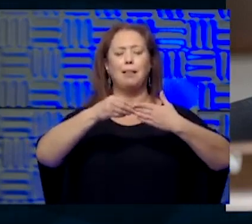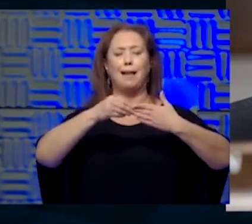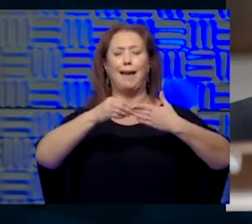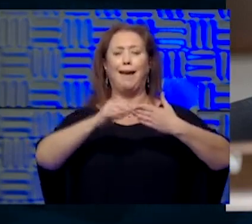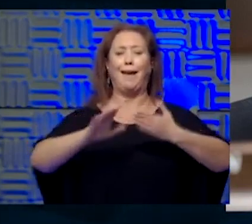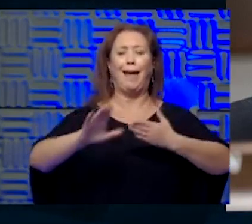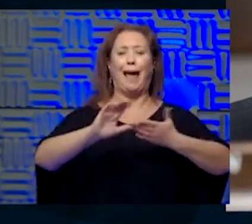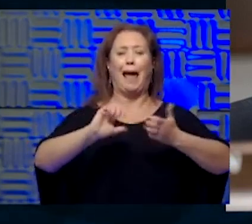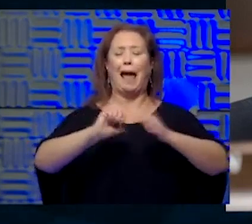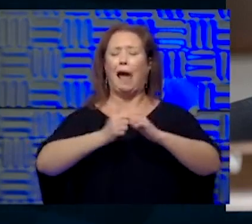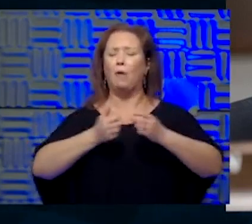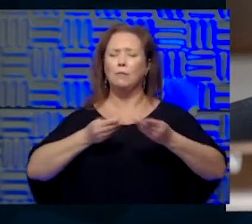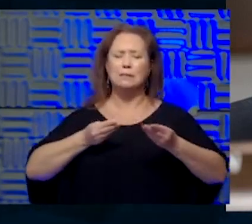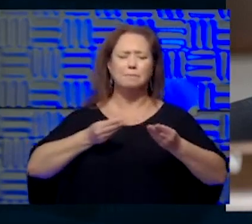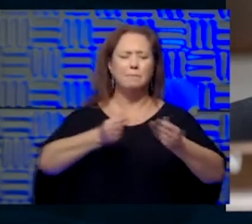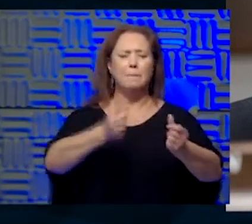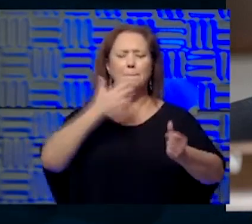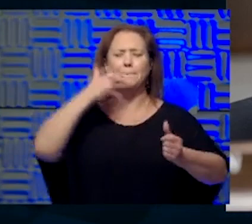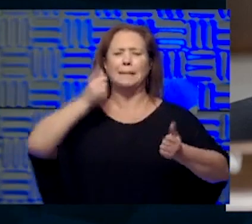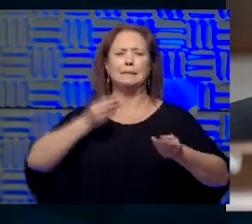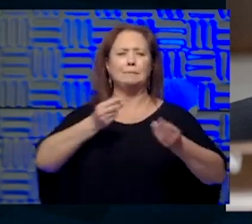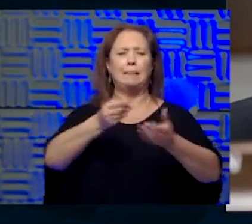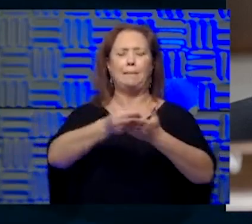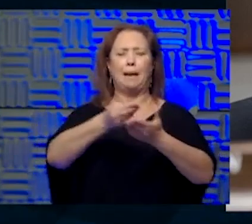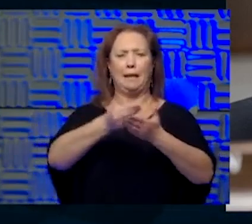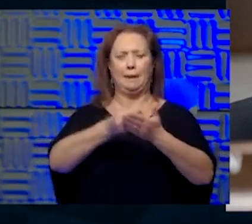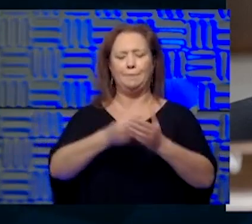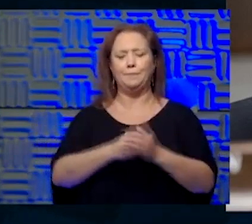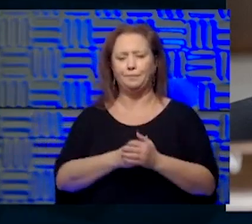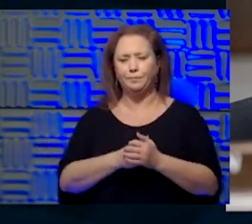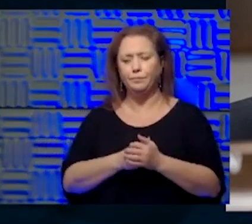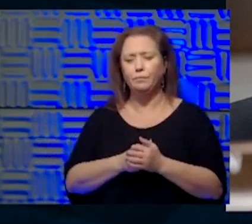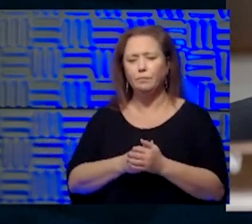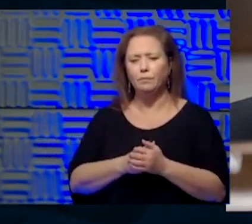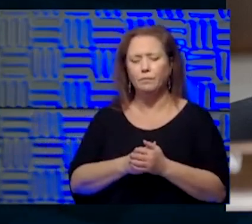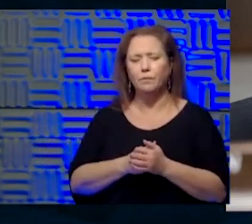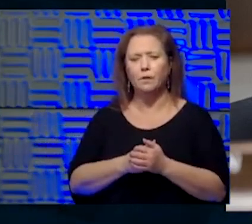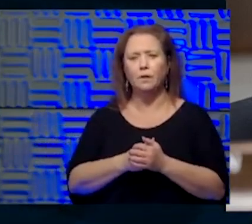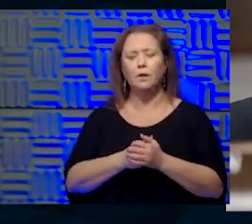to spend the dollars that have already been appropriated. Again,